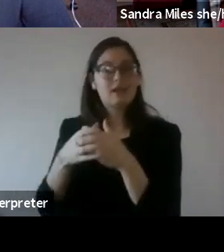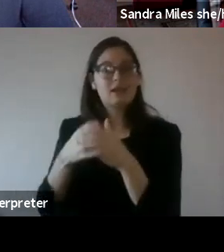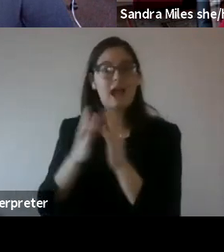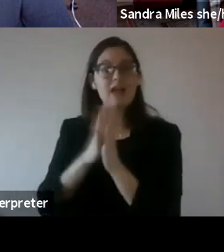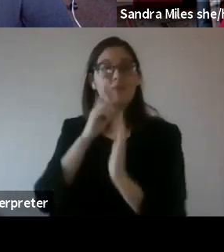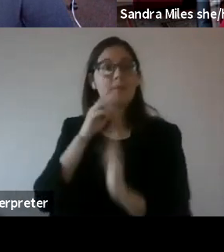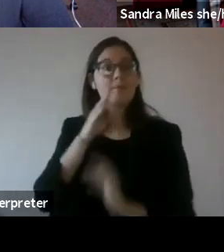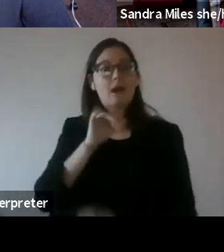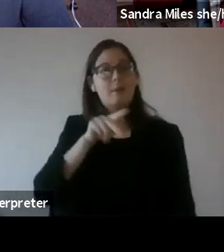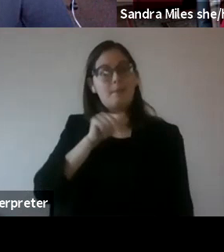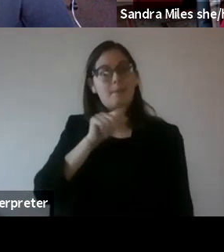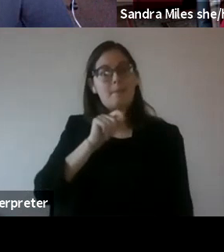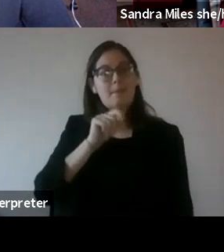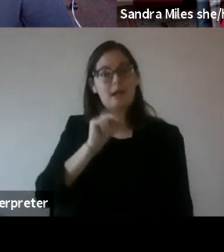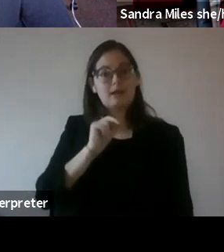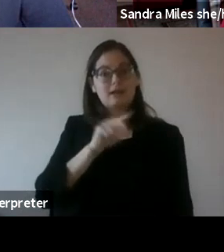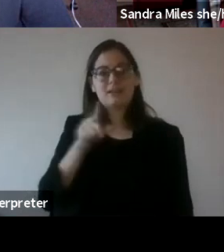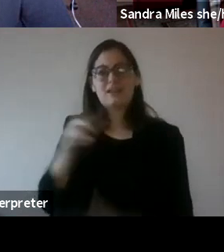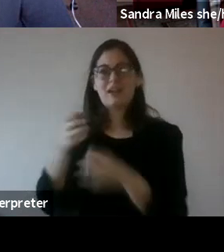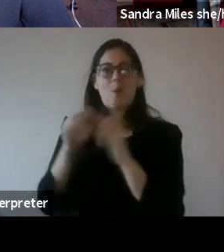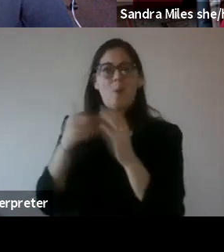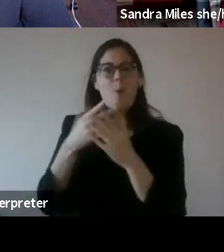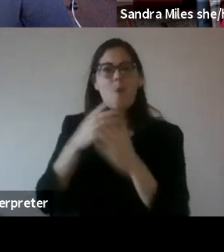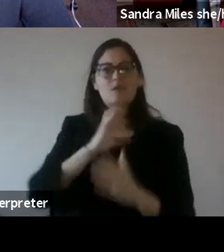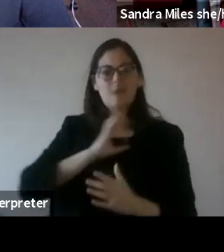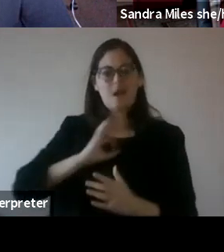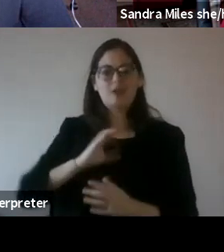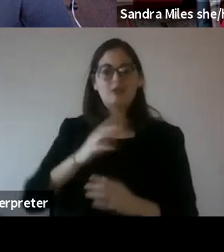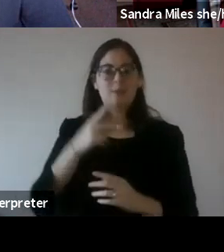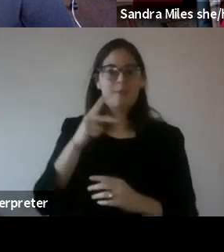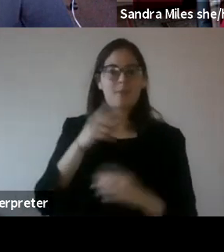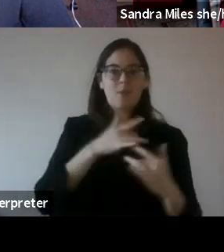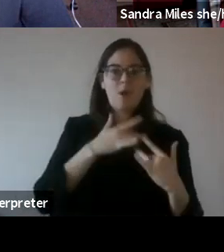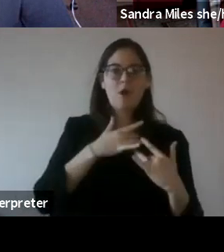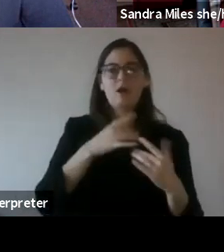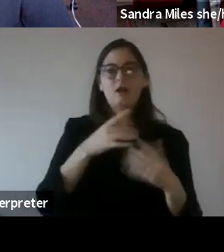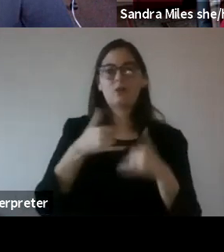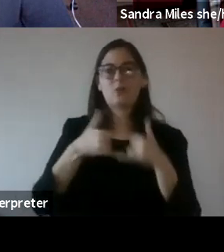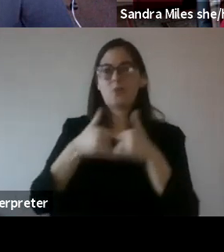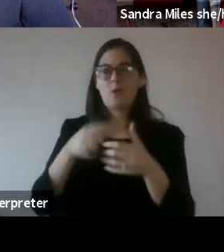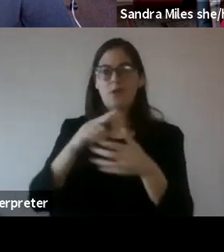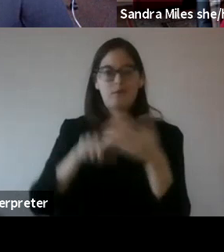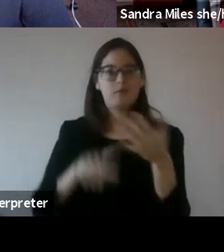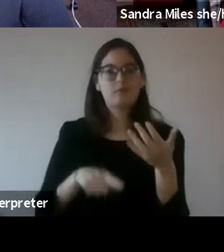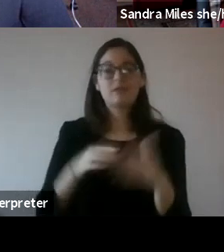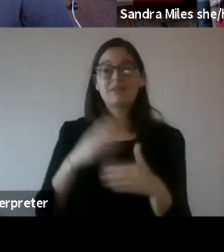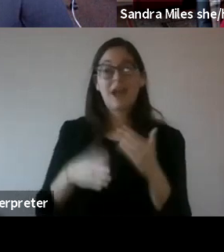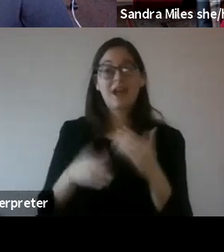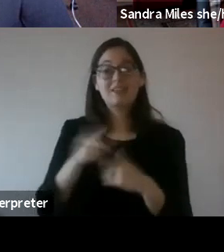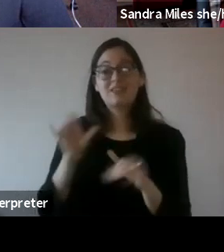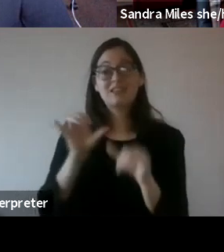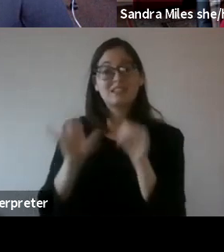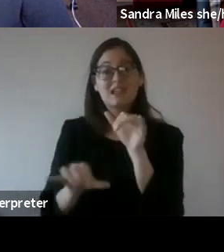Patton, and they got all these medals, Purple Hearts, all kinds of awards at the end of it. They stayed in the